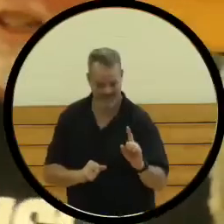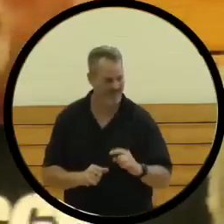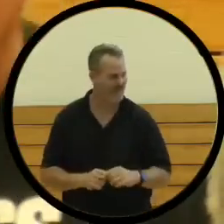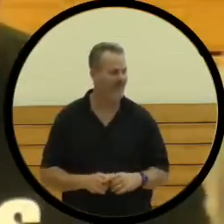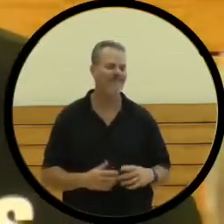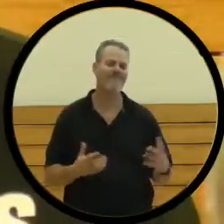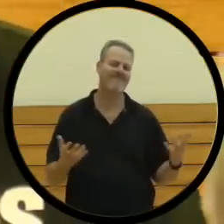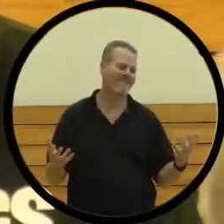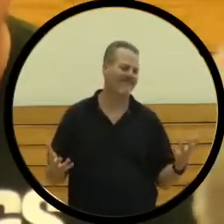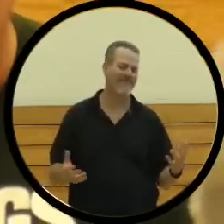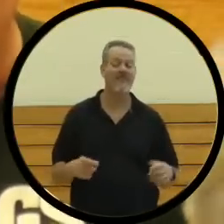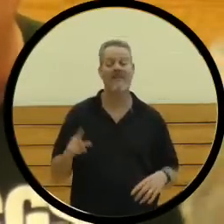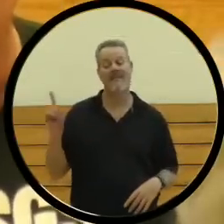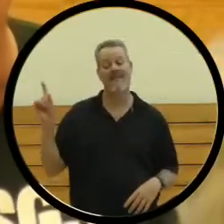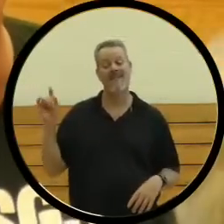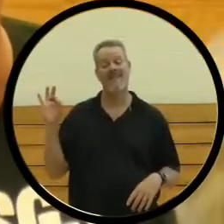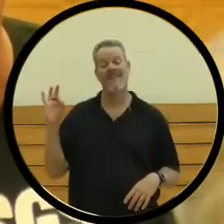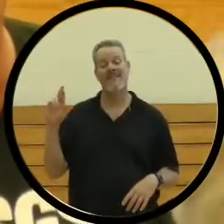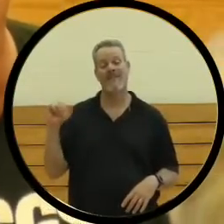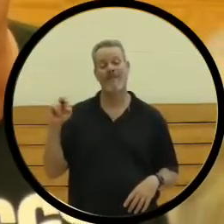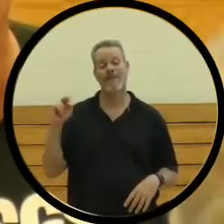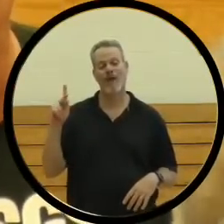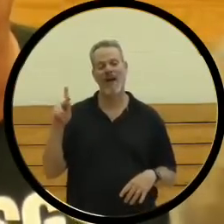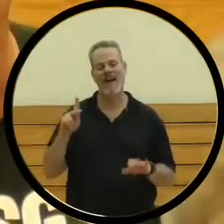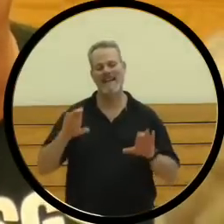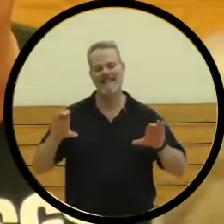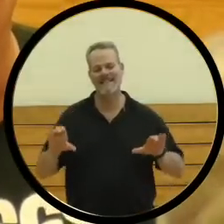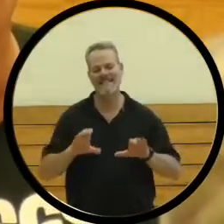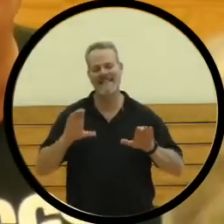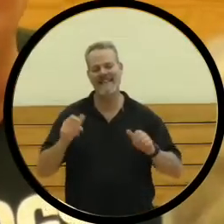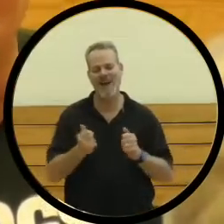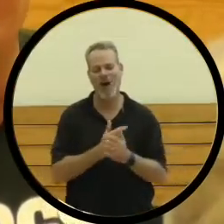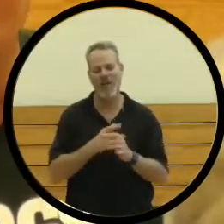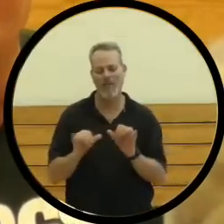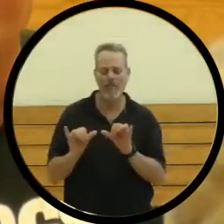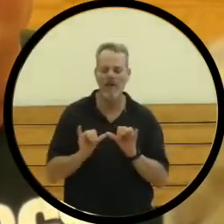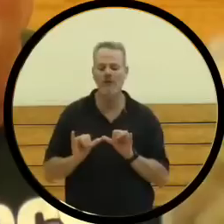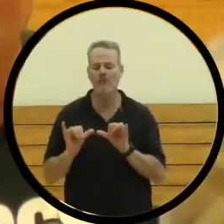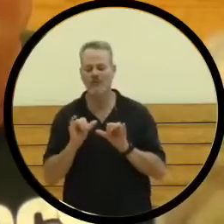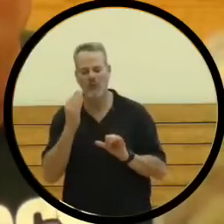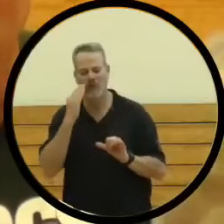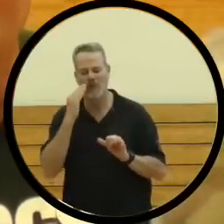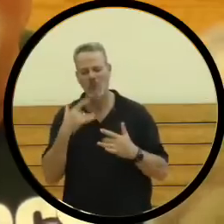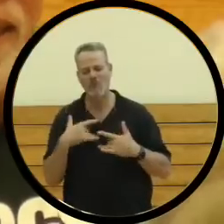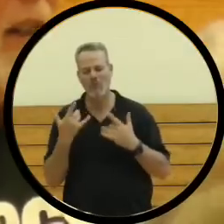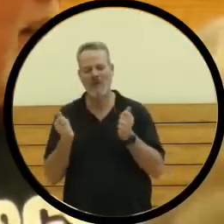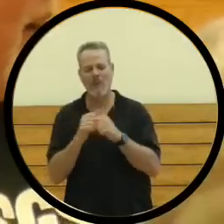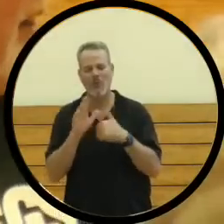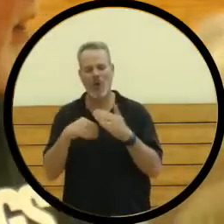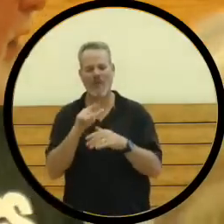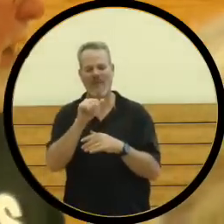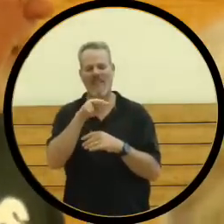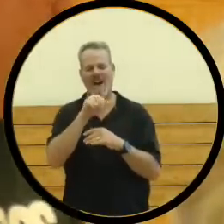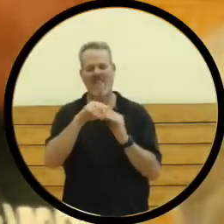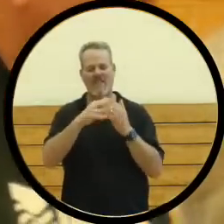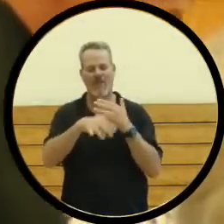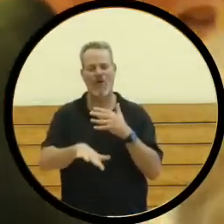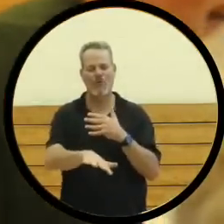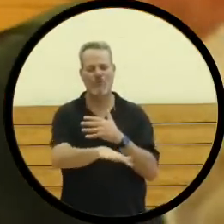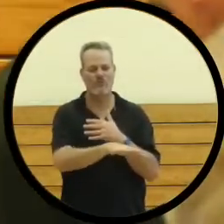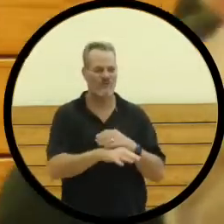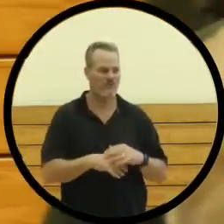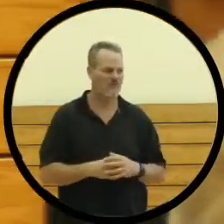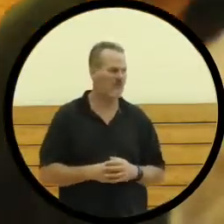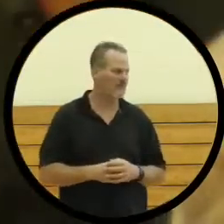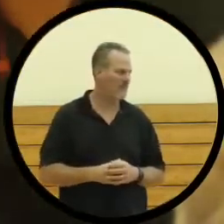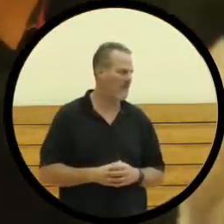No, I mean, just because Frank is the person that did the mapping, and he can give you the ages of the lava flows exactly. Okay.